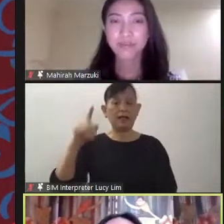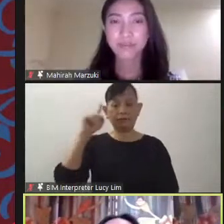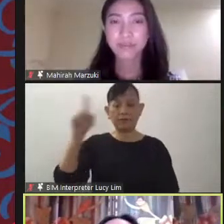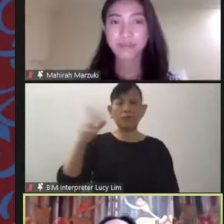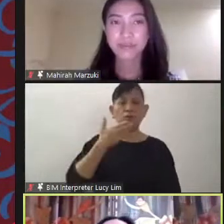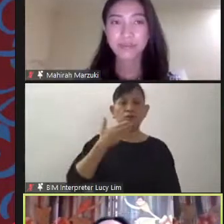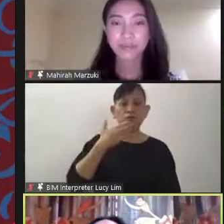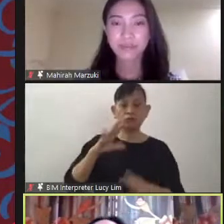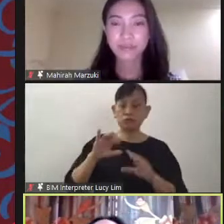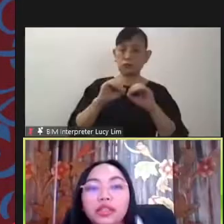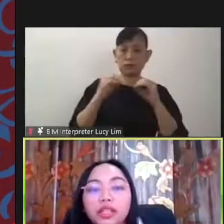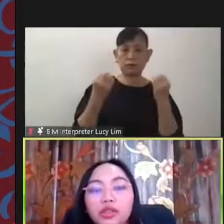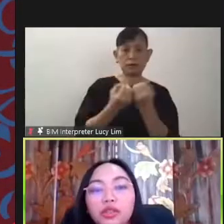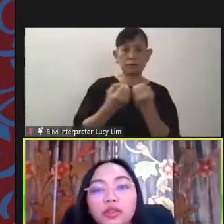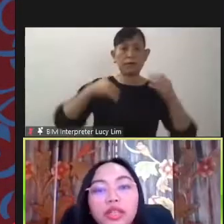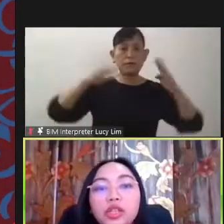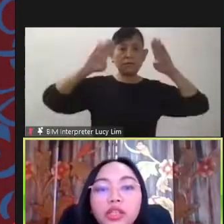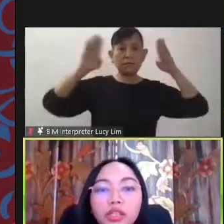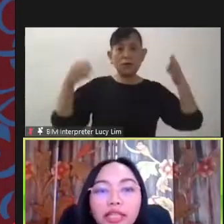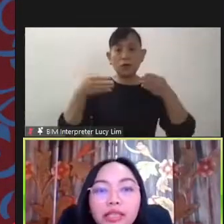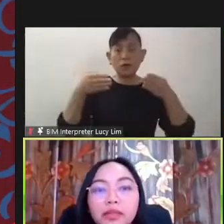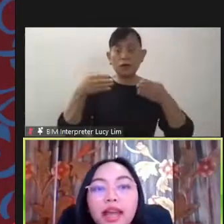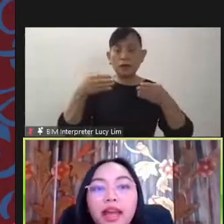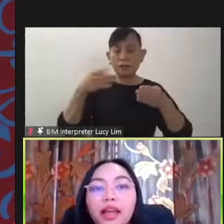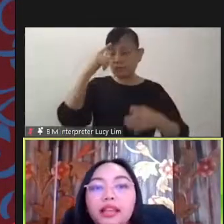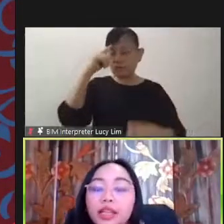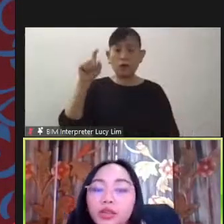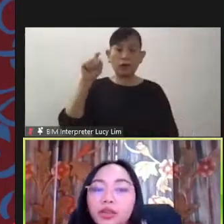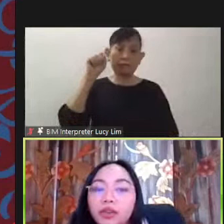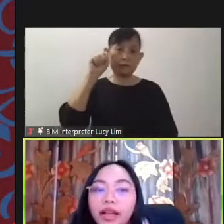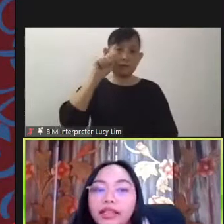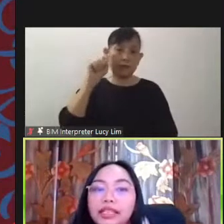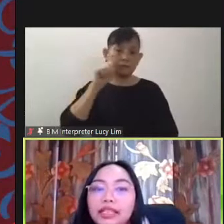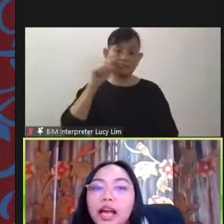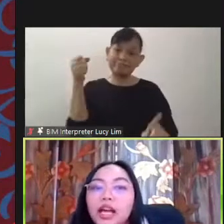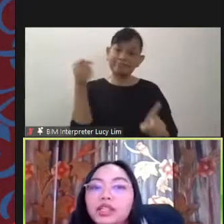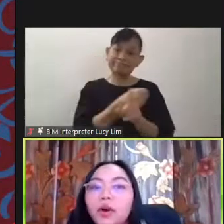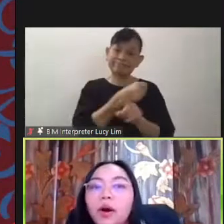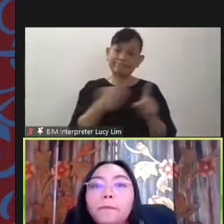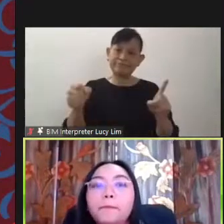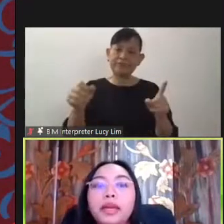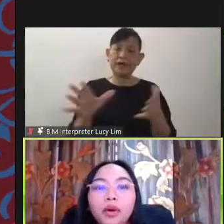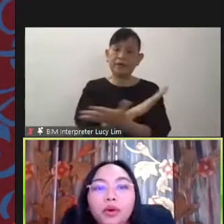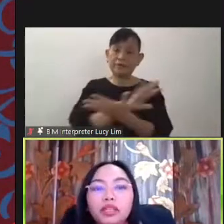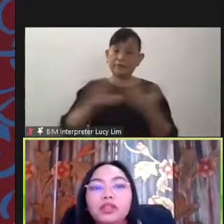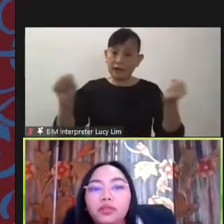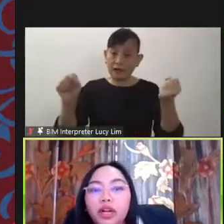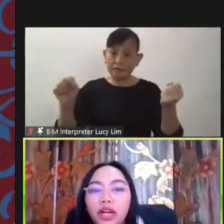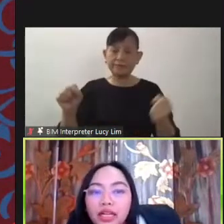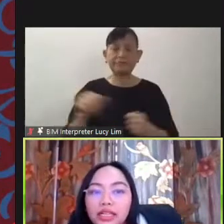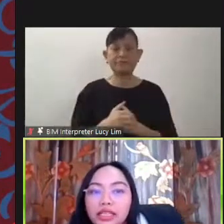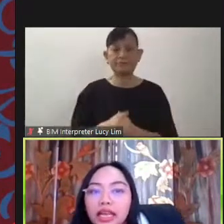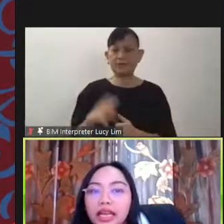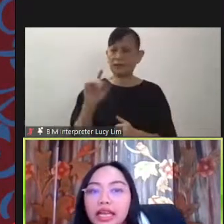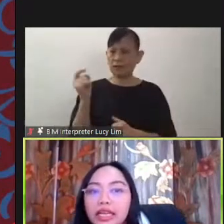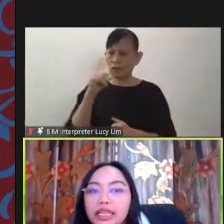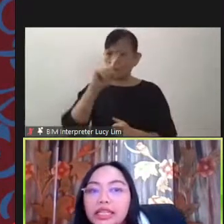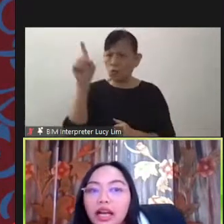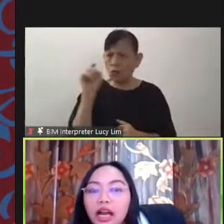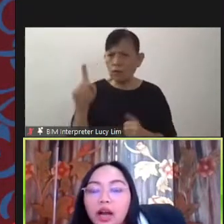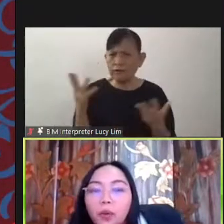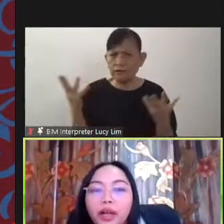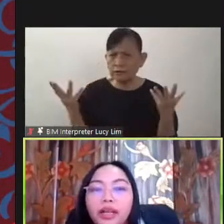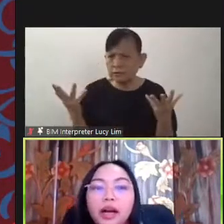organization, and we focus on the issues of sexual harassment and sexual violence. So a big question for us